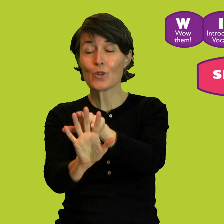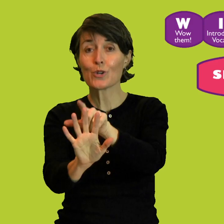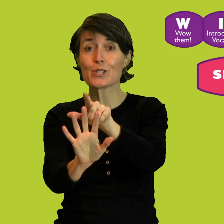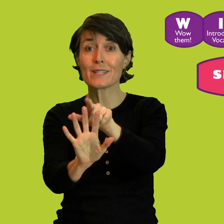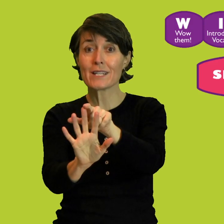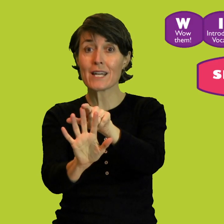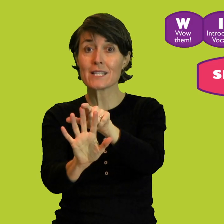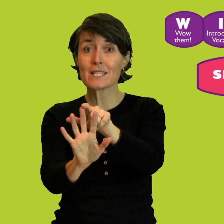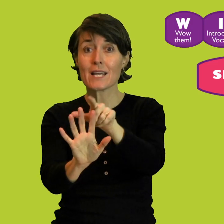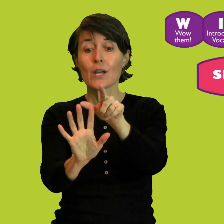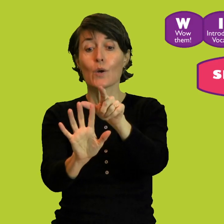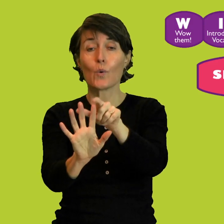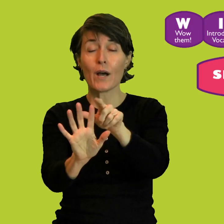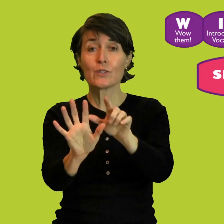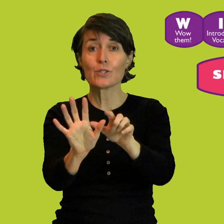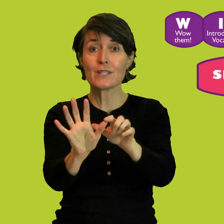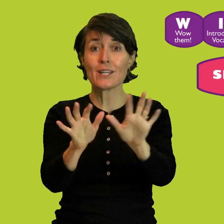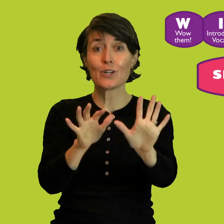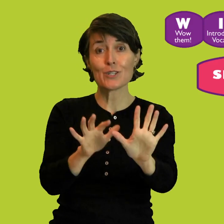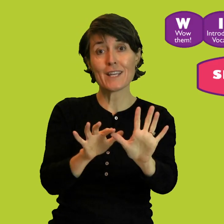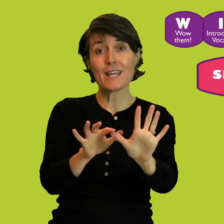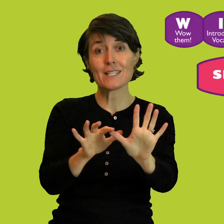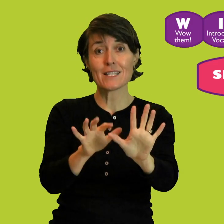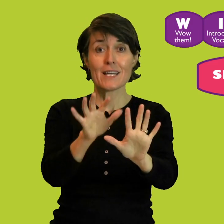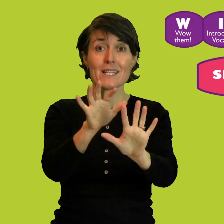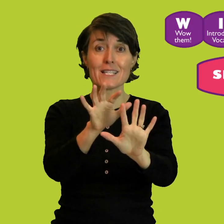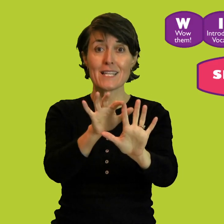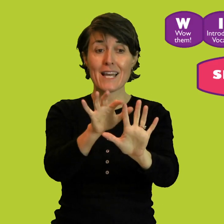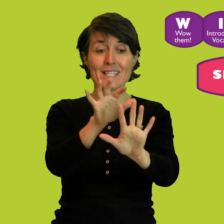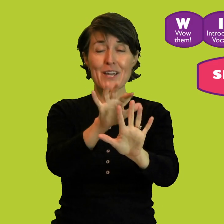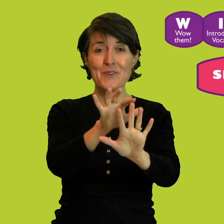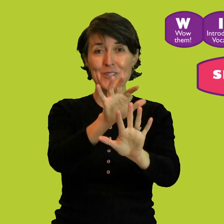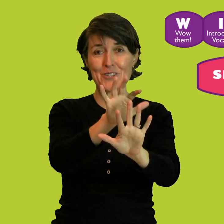1, 2, 3, 4, 5, 6,